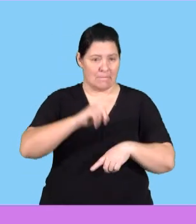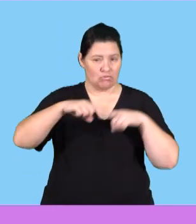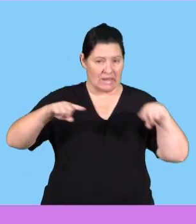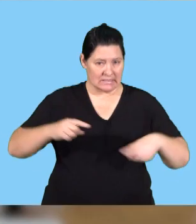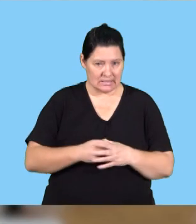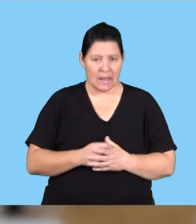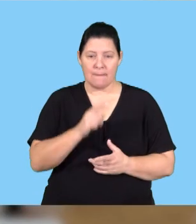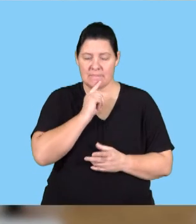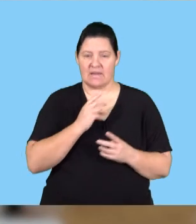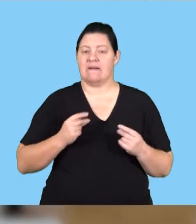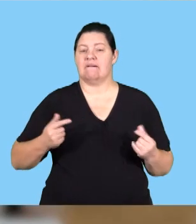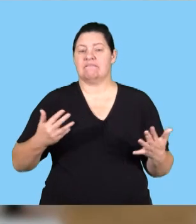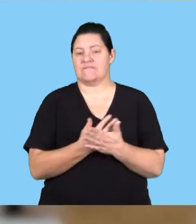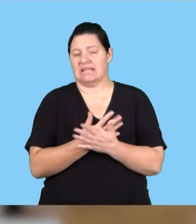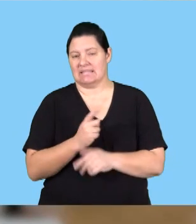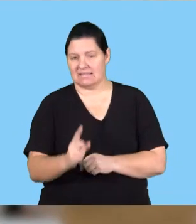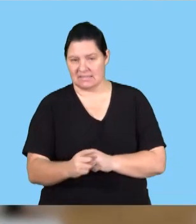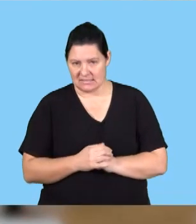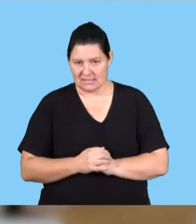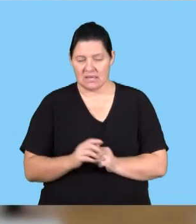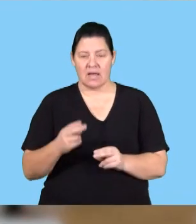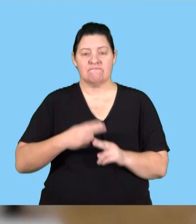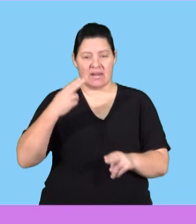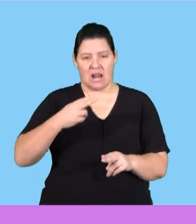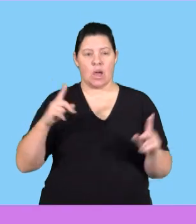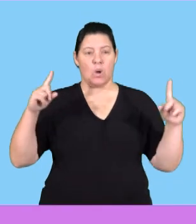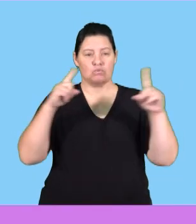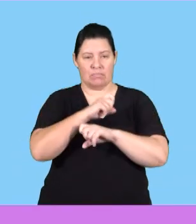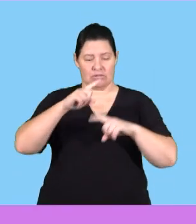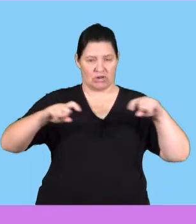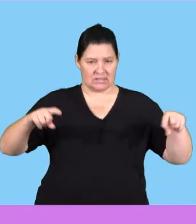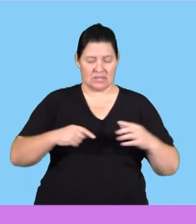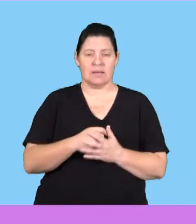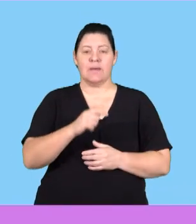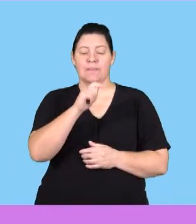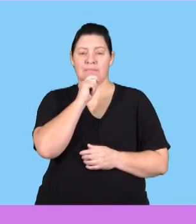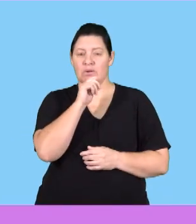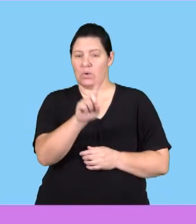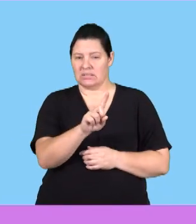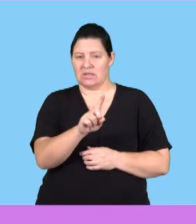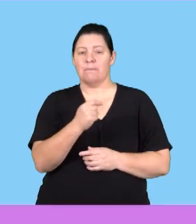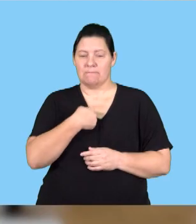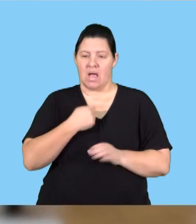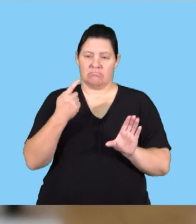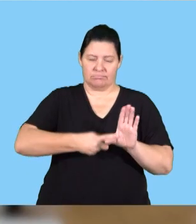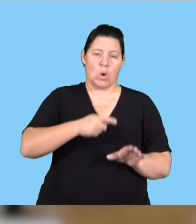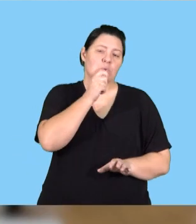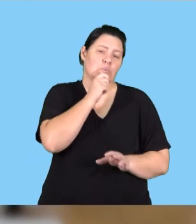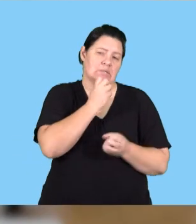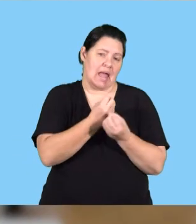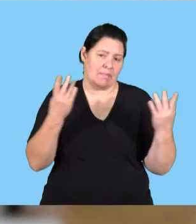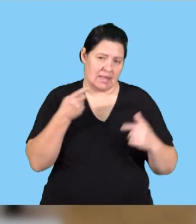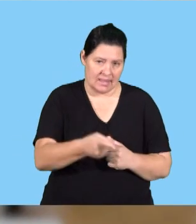to the speed. And then finally, the complex rates will now be the one for the consumption